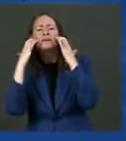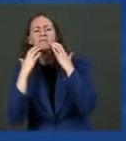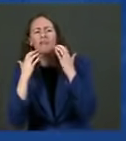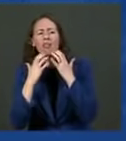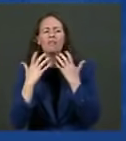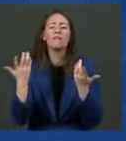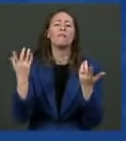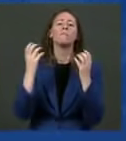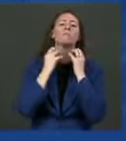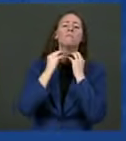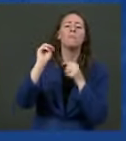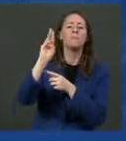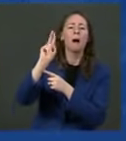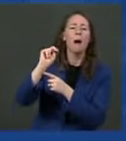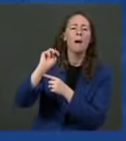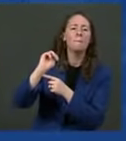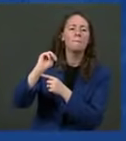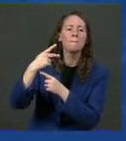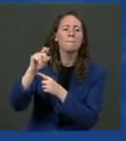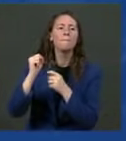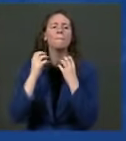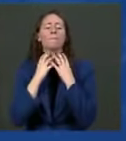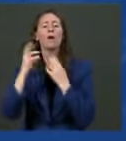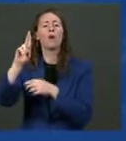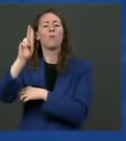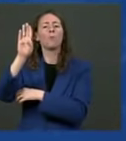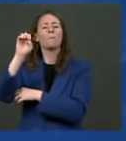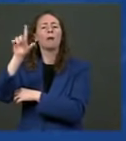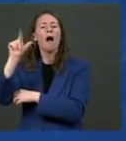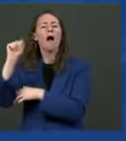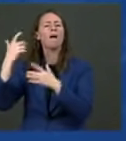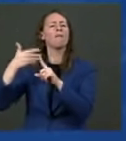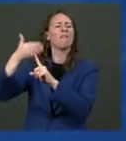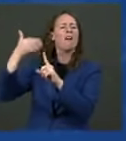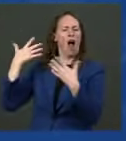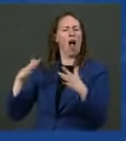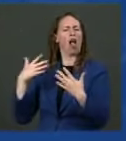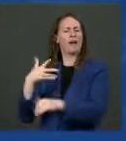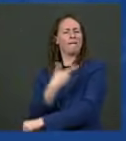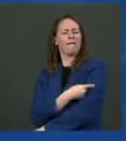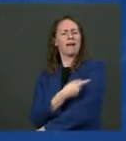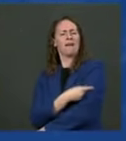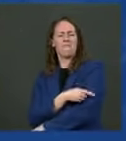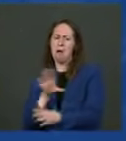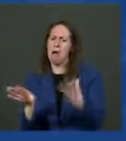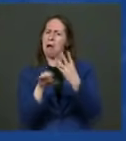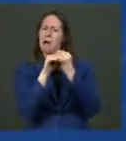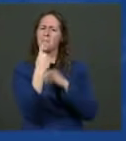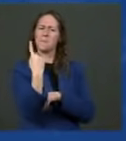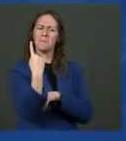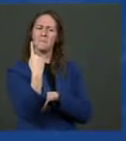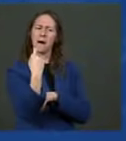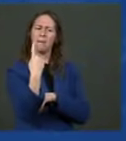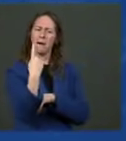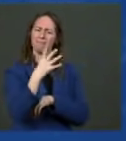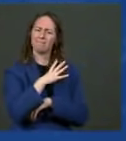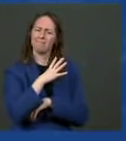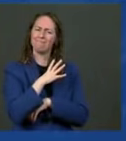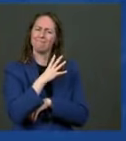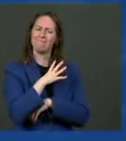to be able to play sports, they've had to have those vaccinations. Get them vaccinated. COVID-19 vaccine is